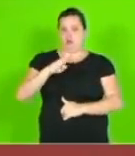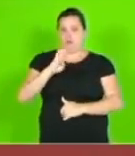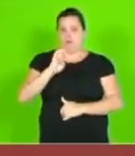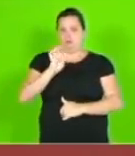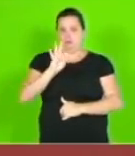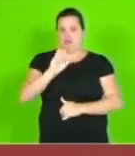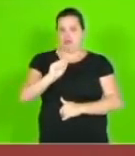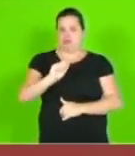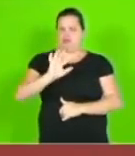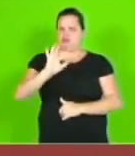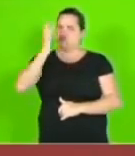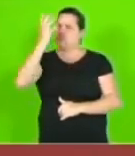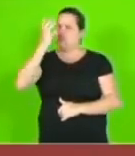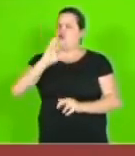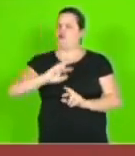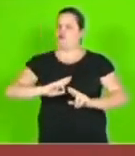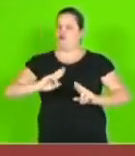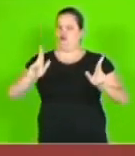So,